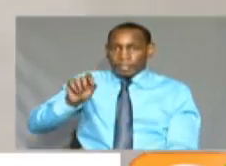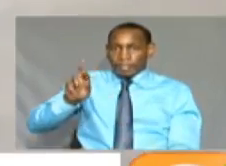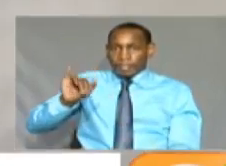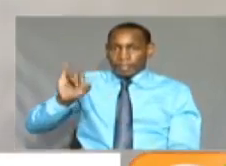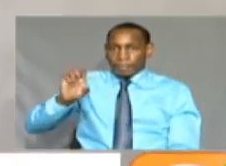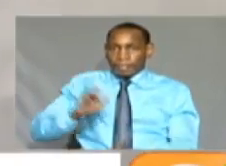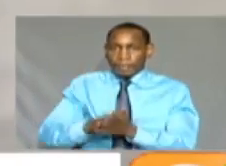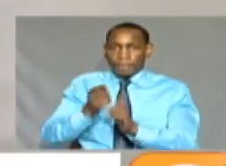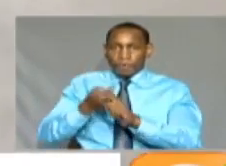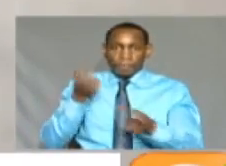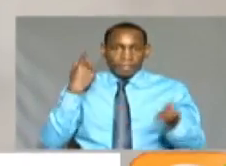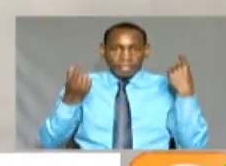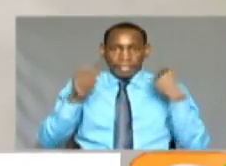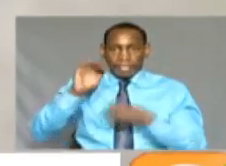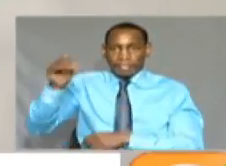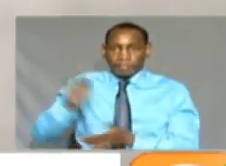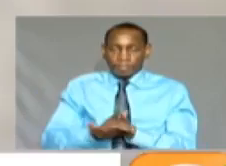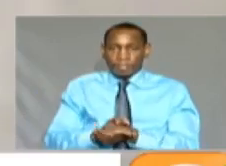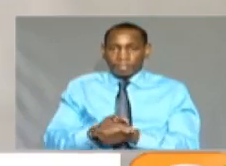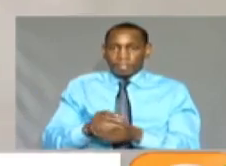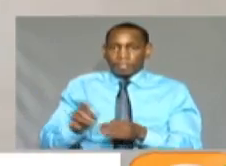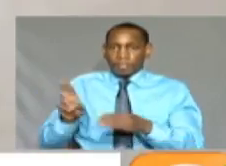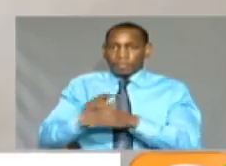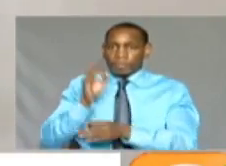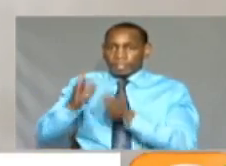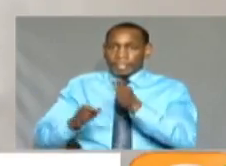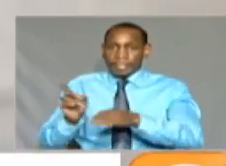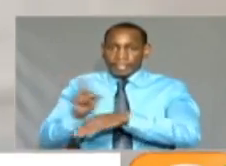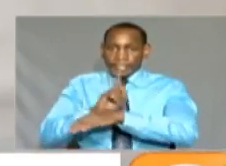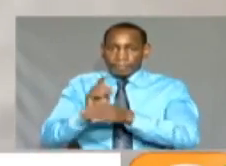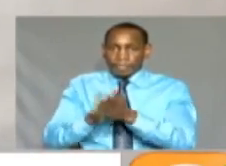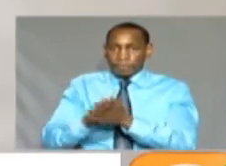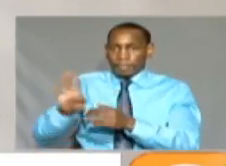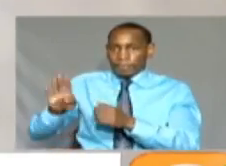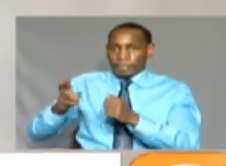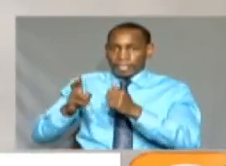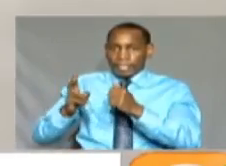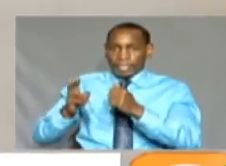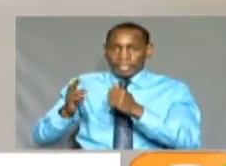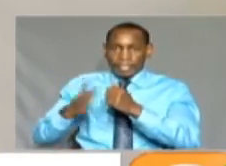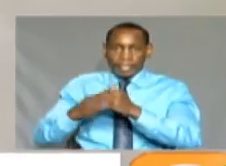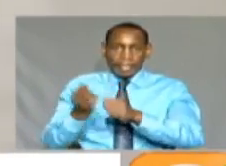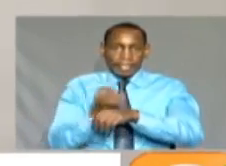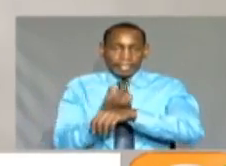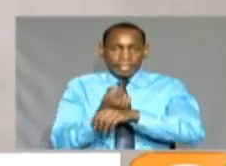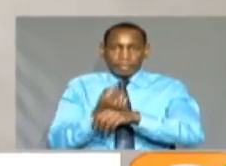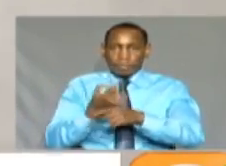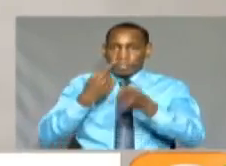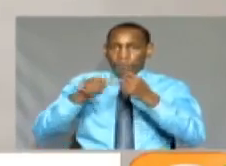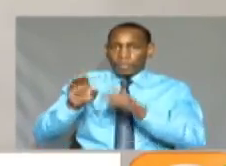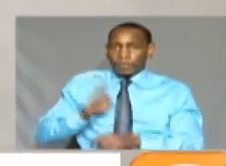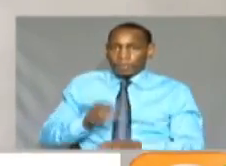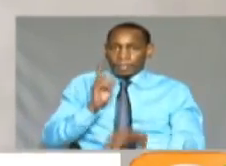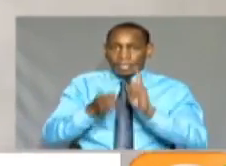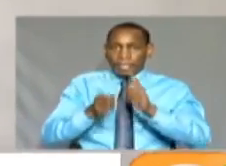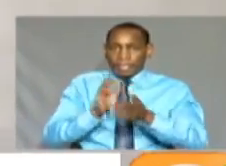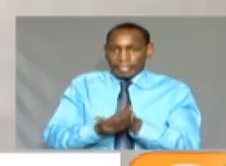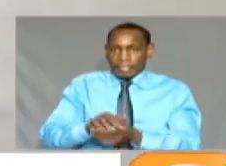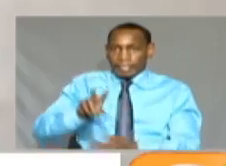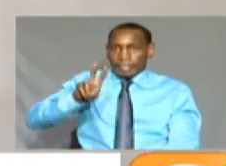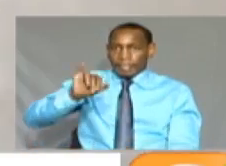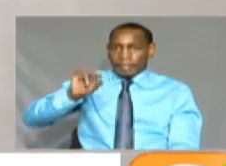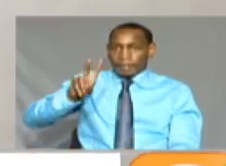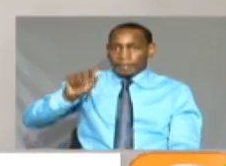from Kericho County used 33 minutes and 49 seconds to win the women's race. Vivian Chepkirui